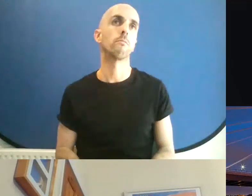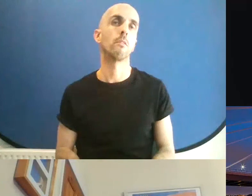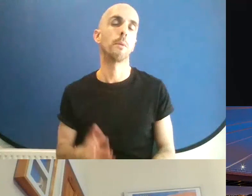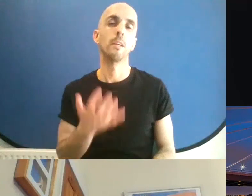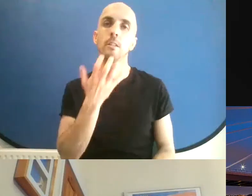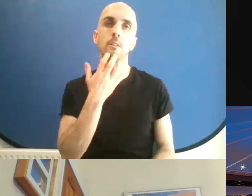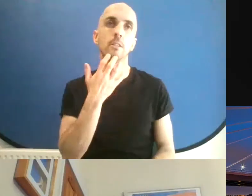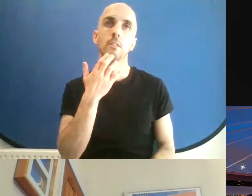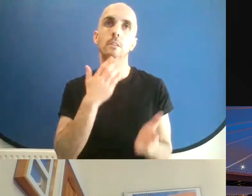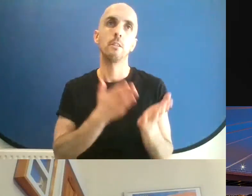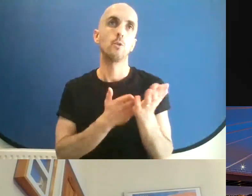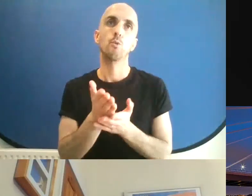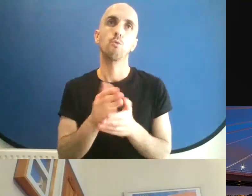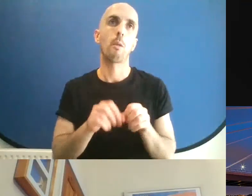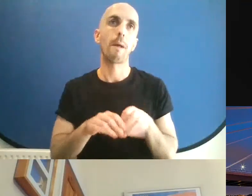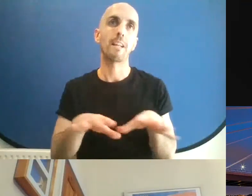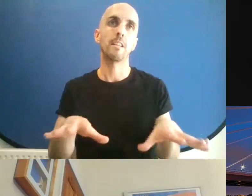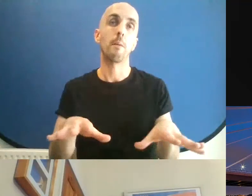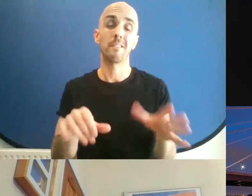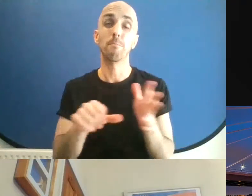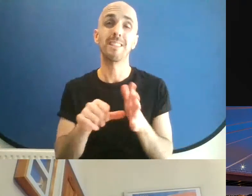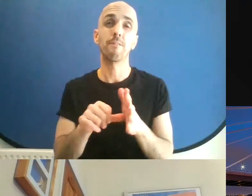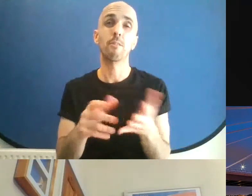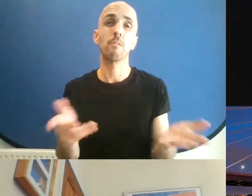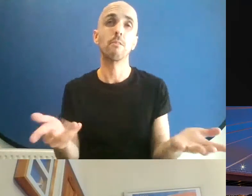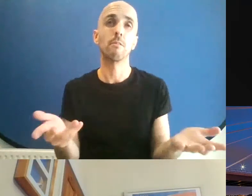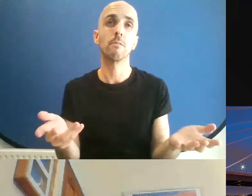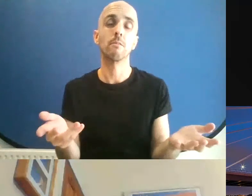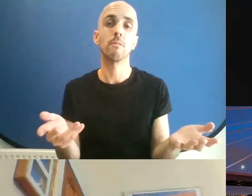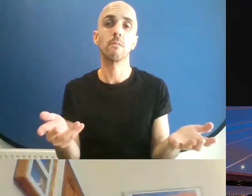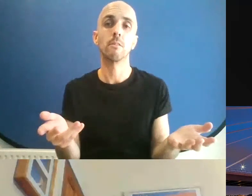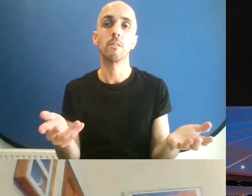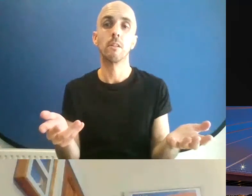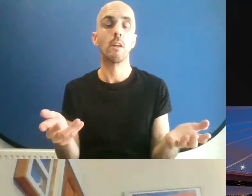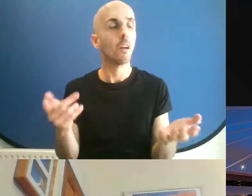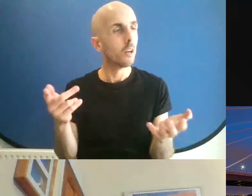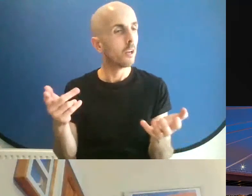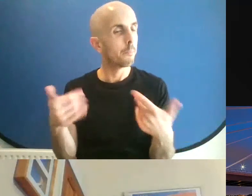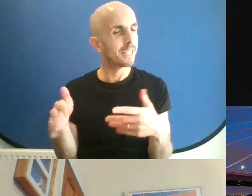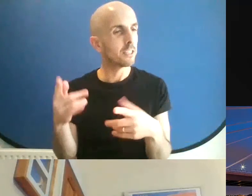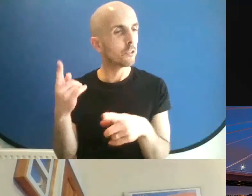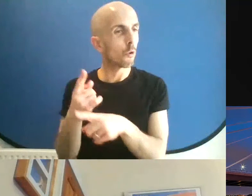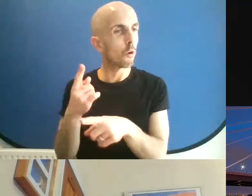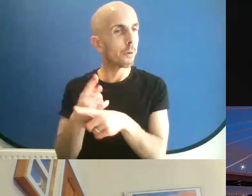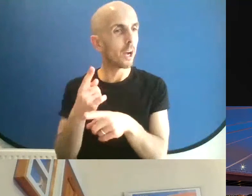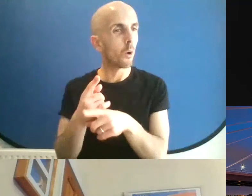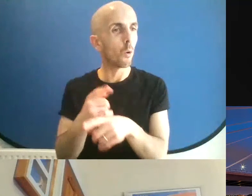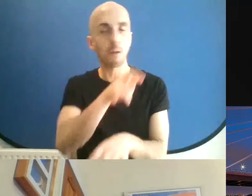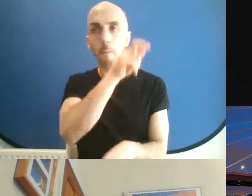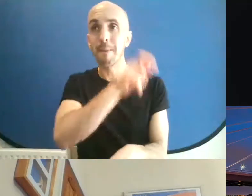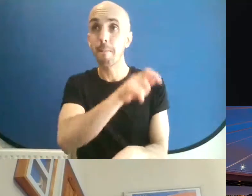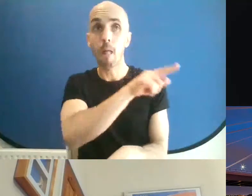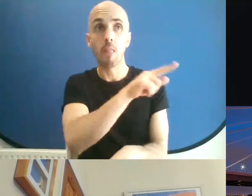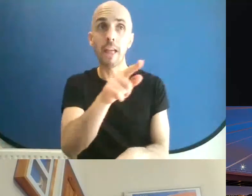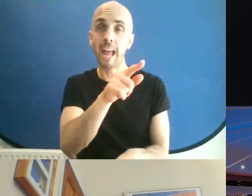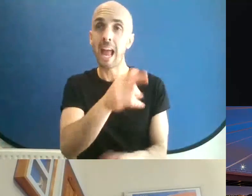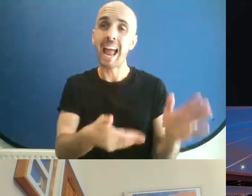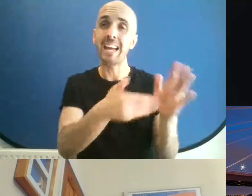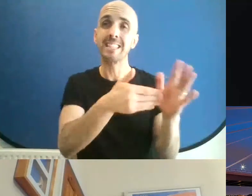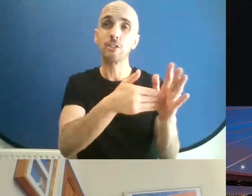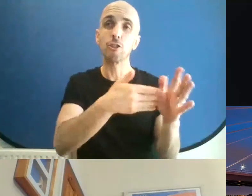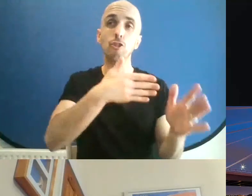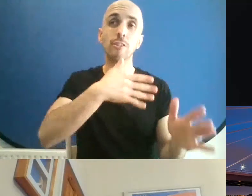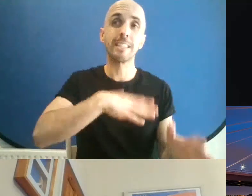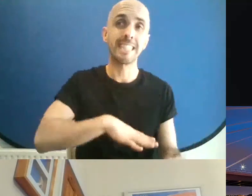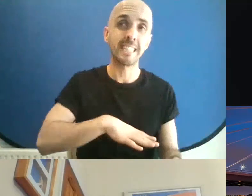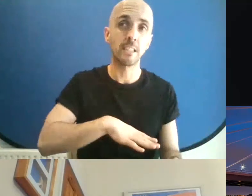this period. Talked a little bit about the issues that people with additional needs would have. So we talked a little bit